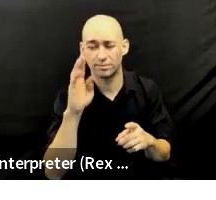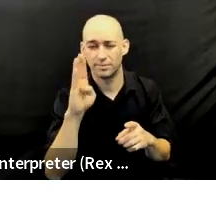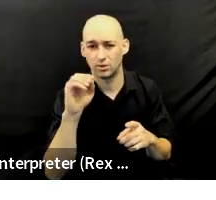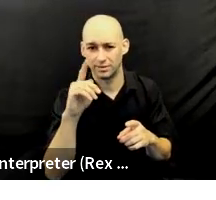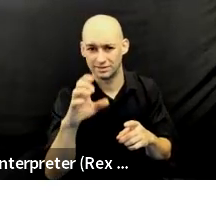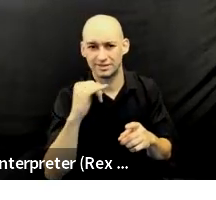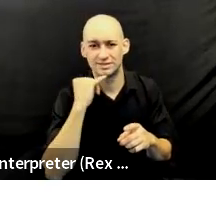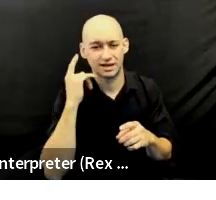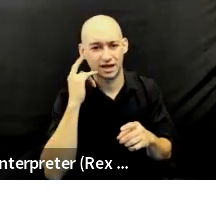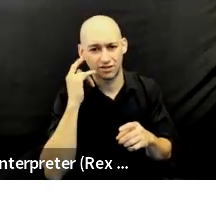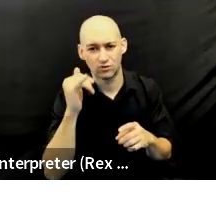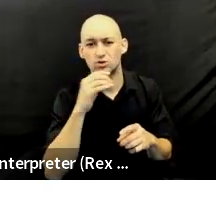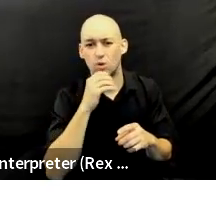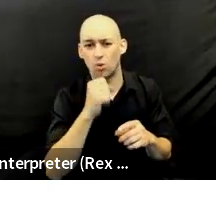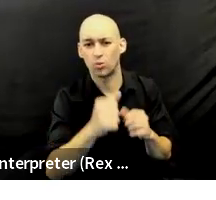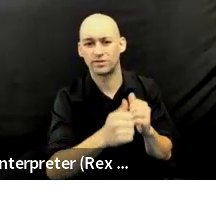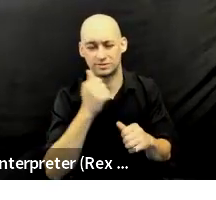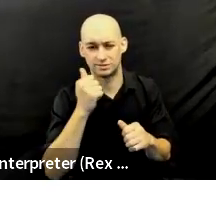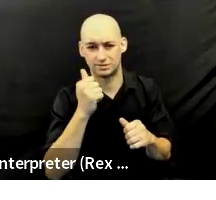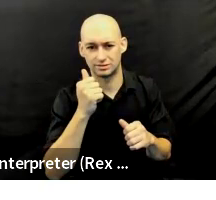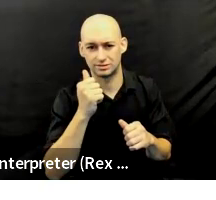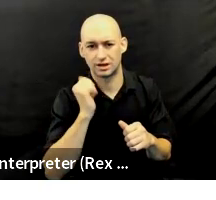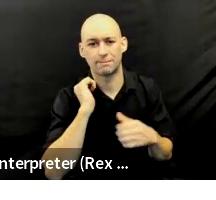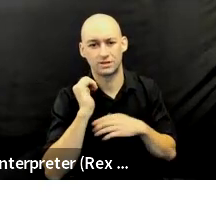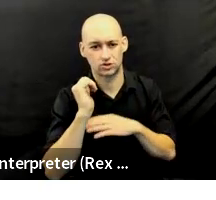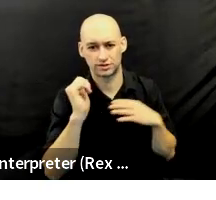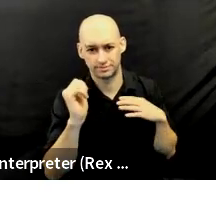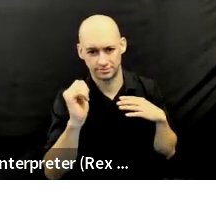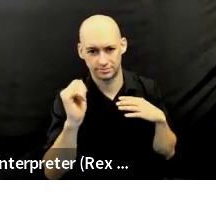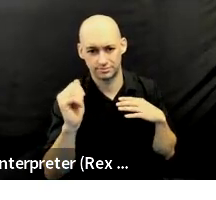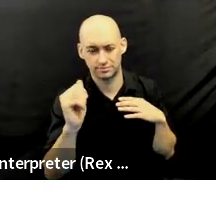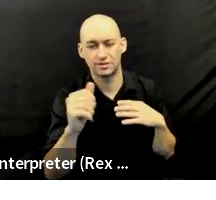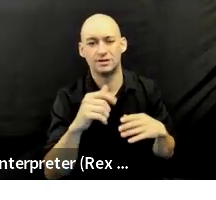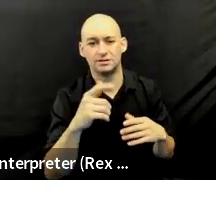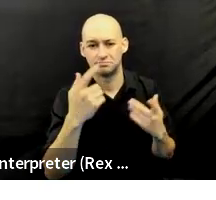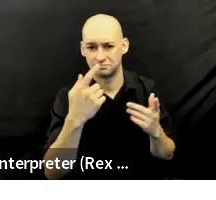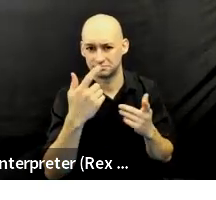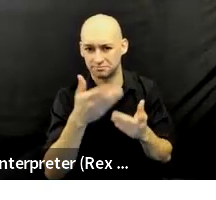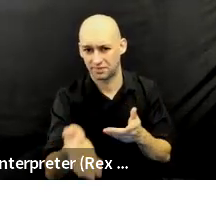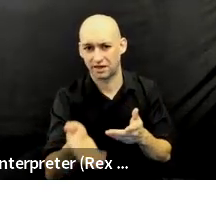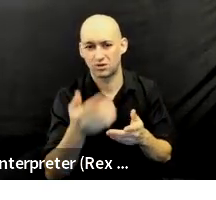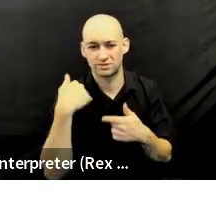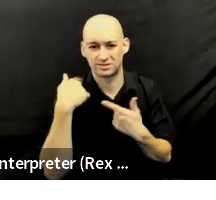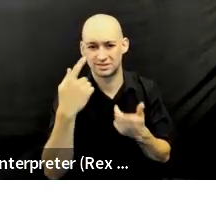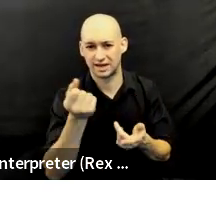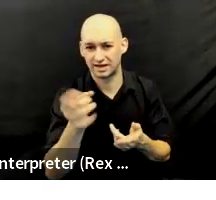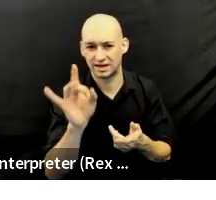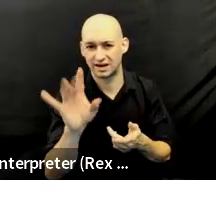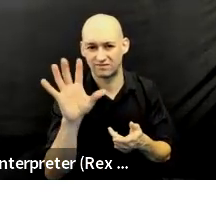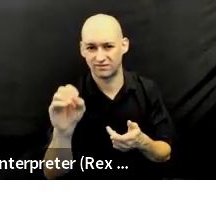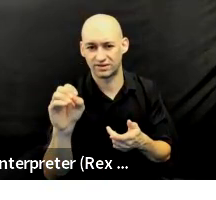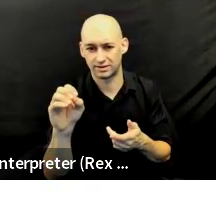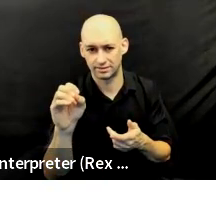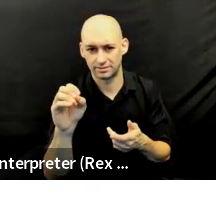is California's oldest commission. It's been in existence since 1850,